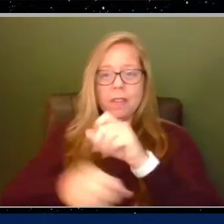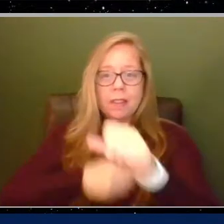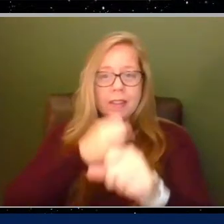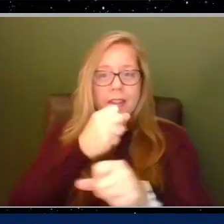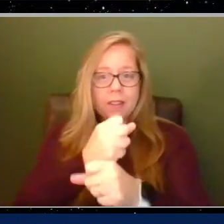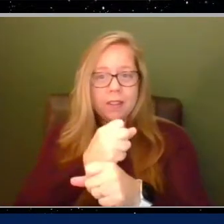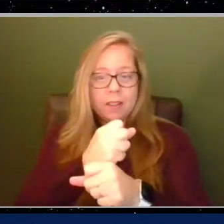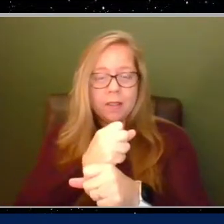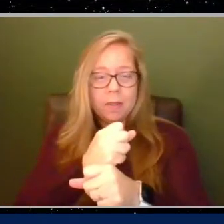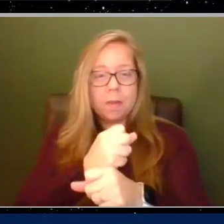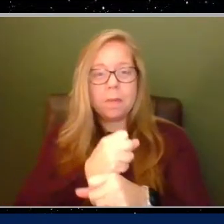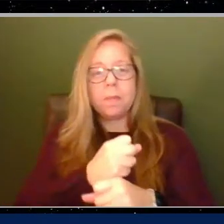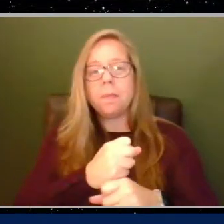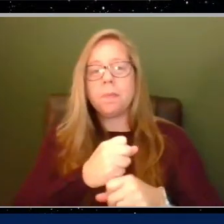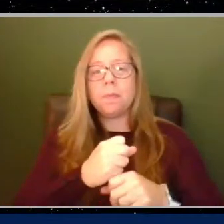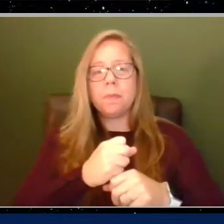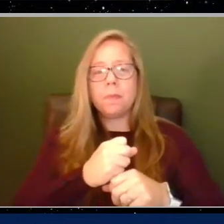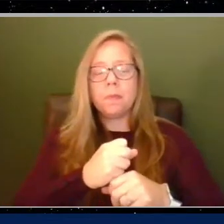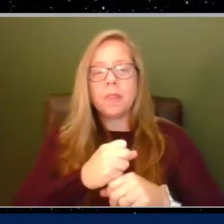for